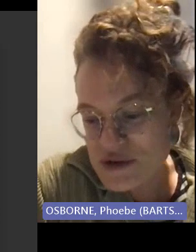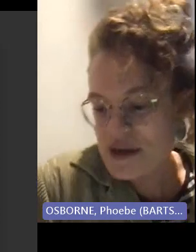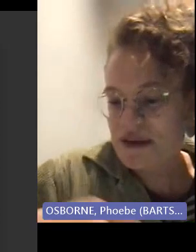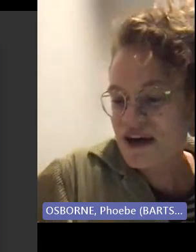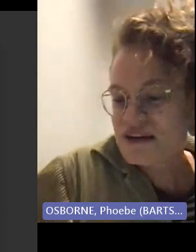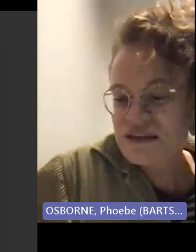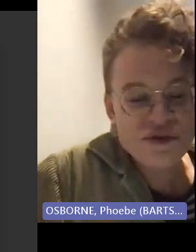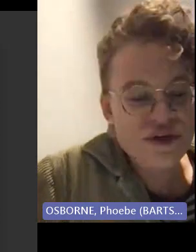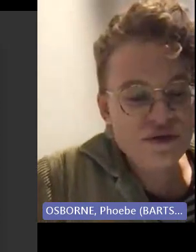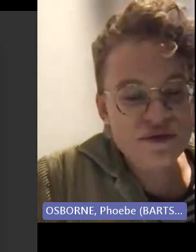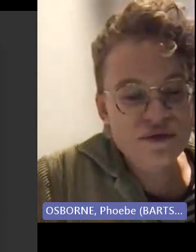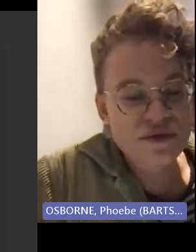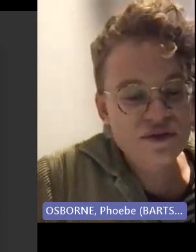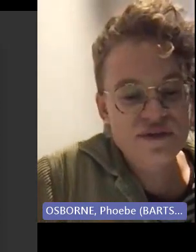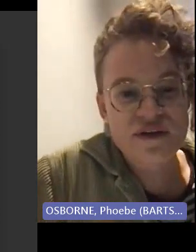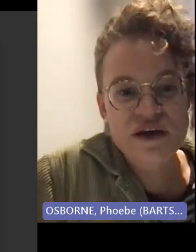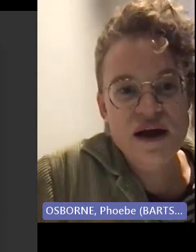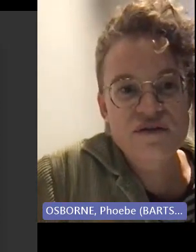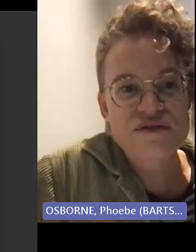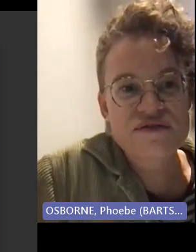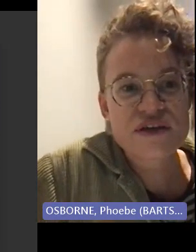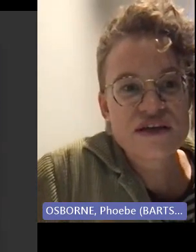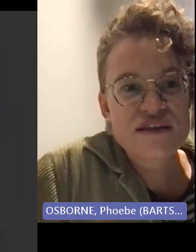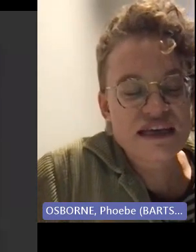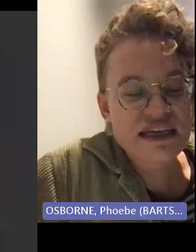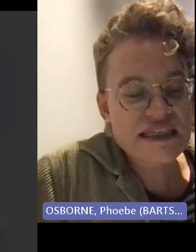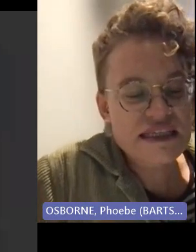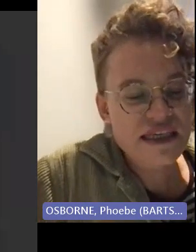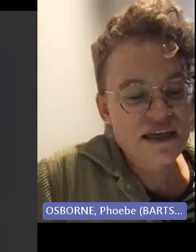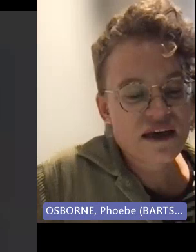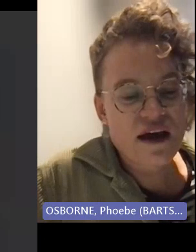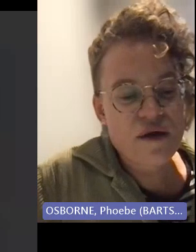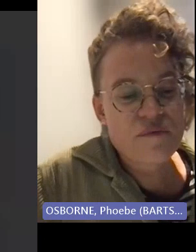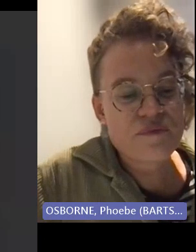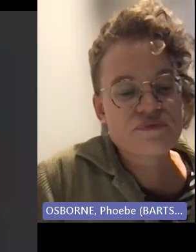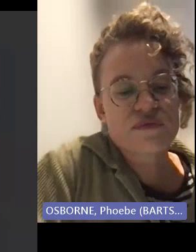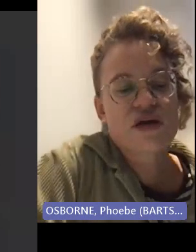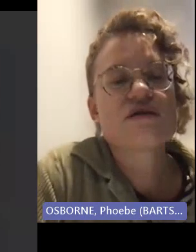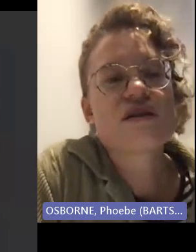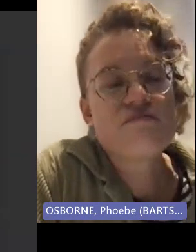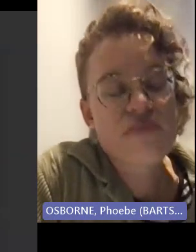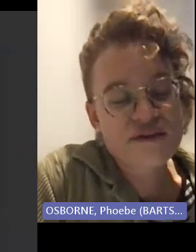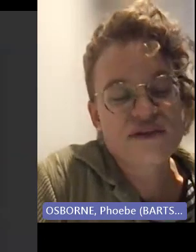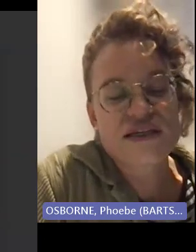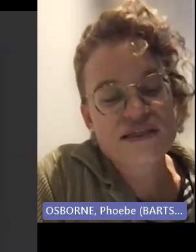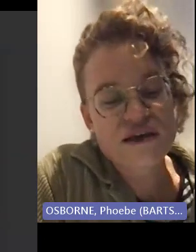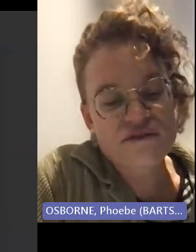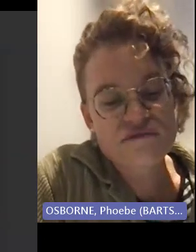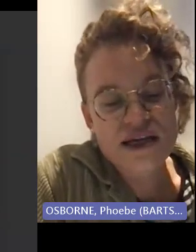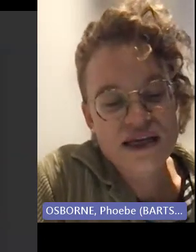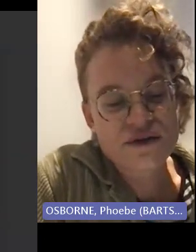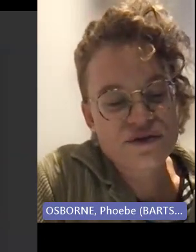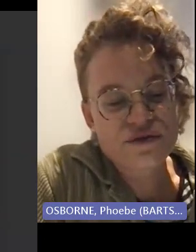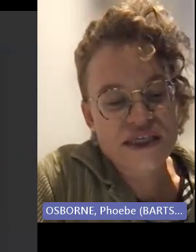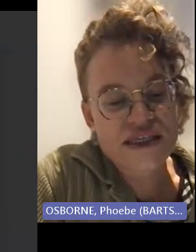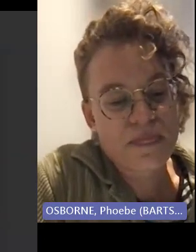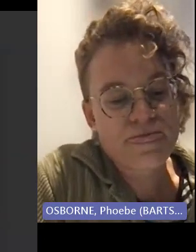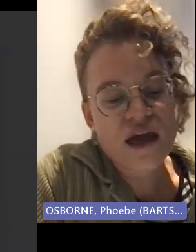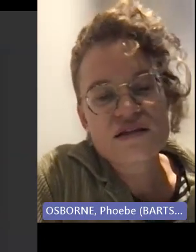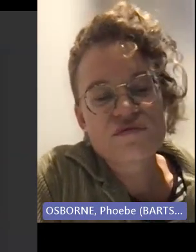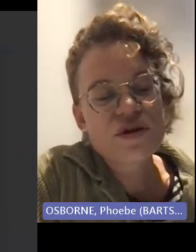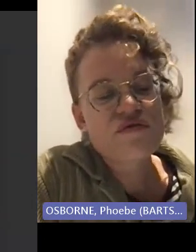But I'm not going to talk much about that because I'm sure you all are very aware of the need. So the benefits of My